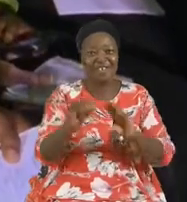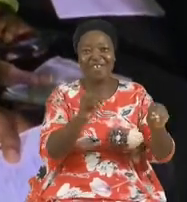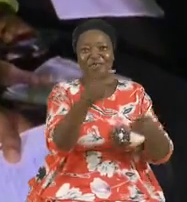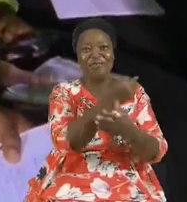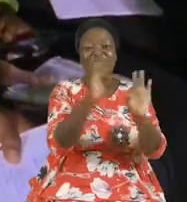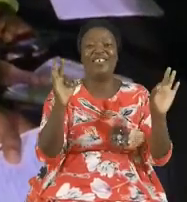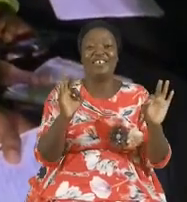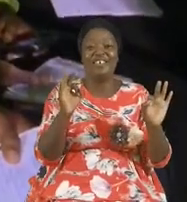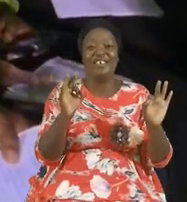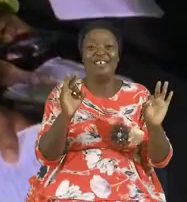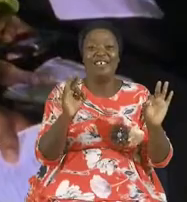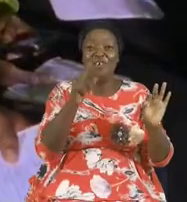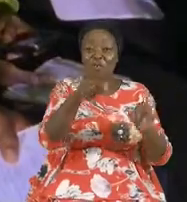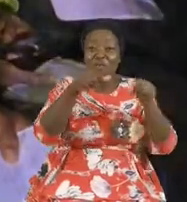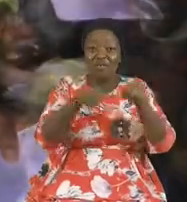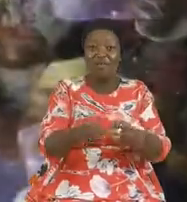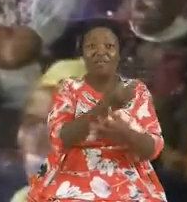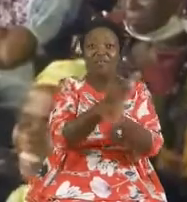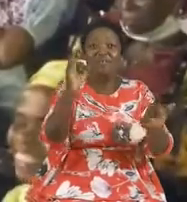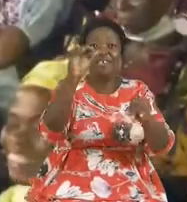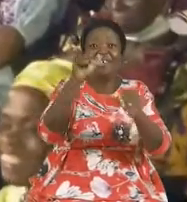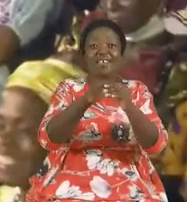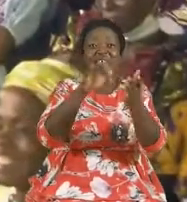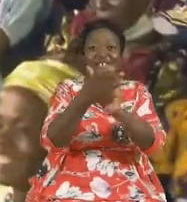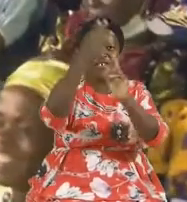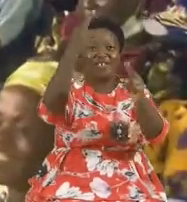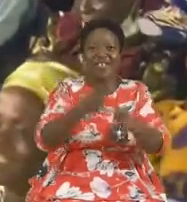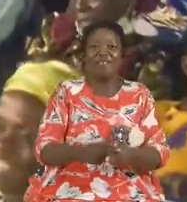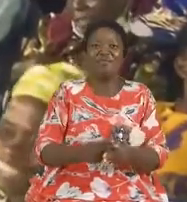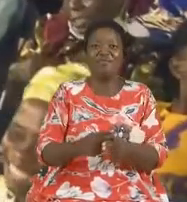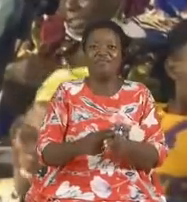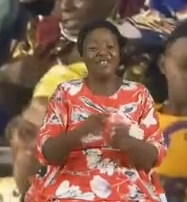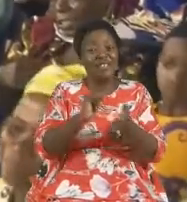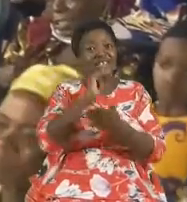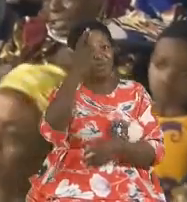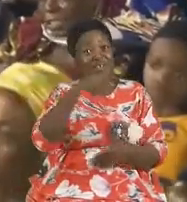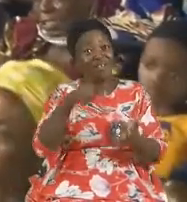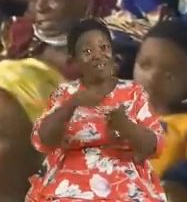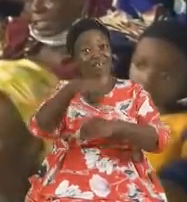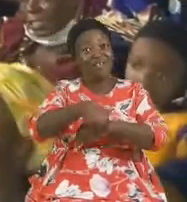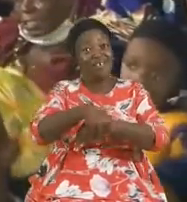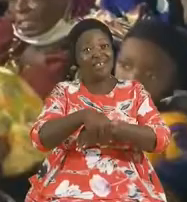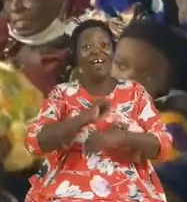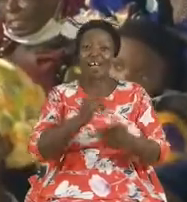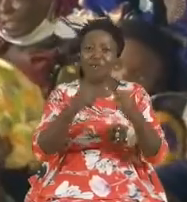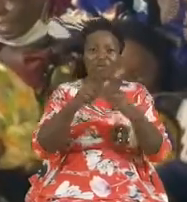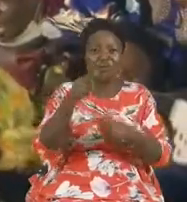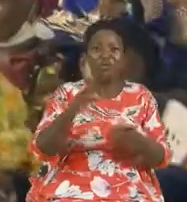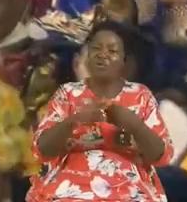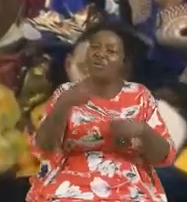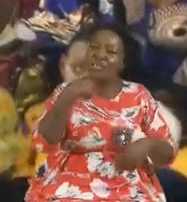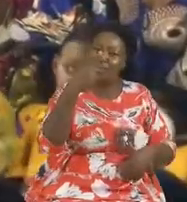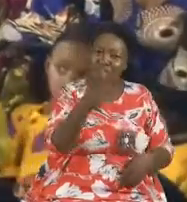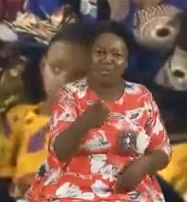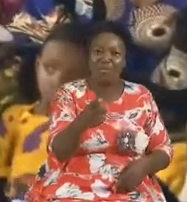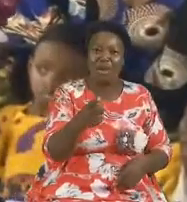Amen for you. He has set you free. You remain free in Jesus' name.